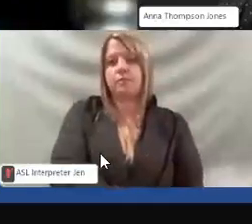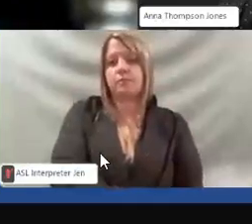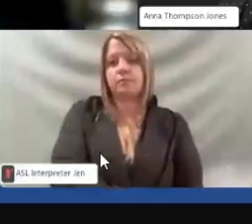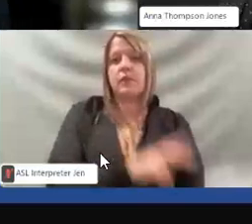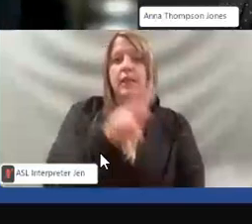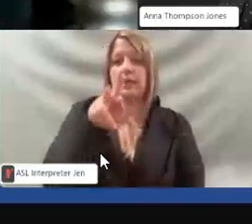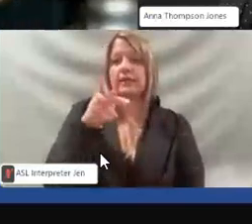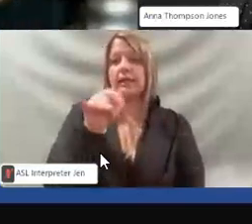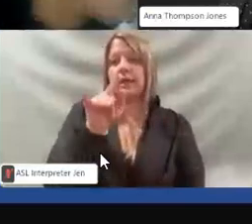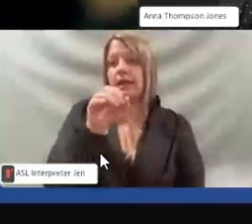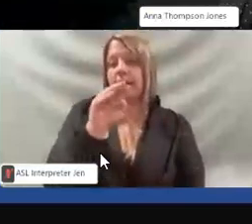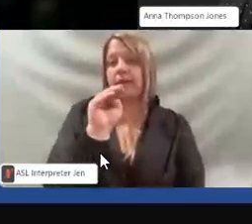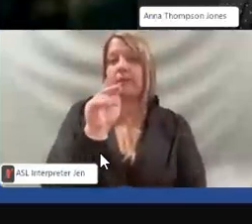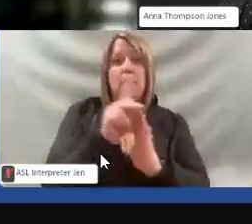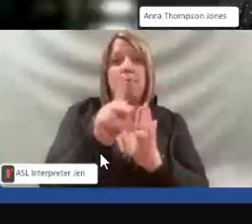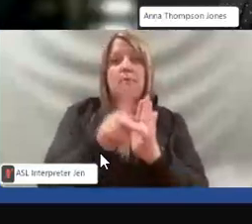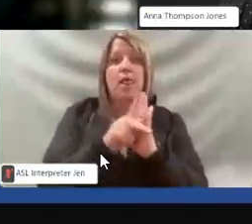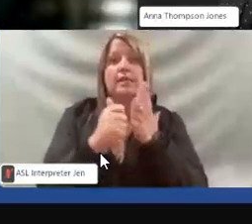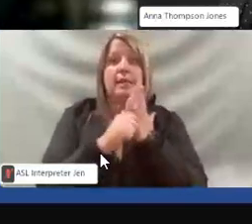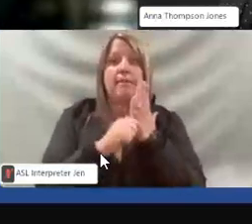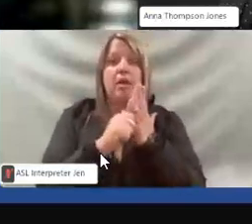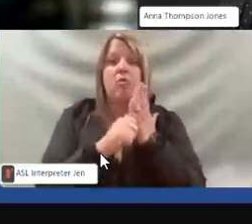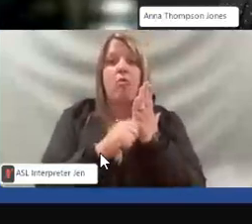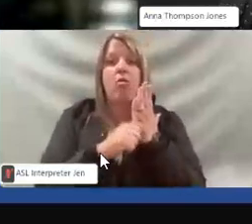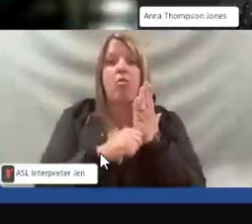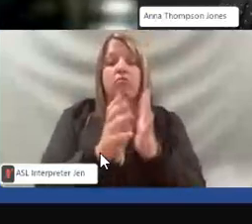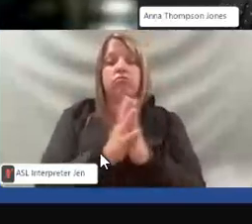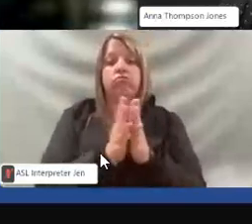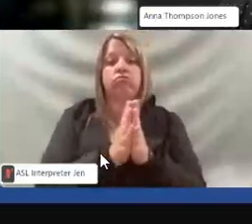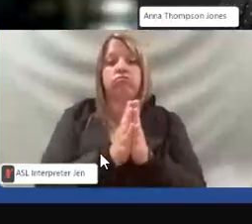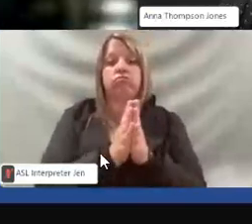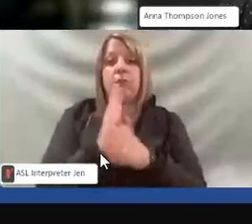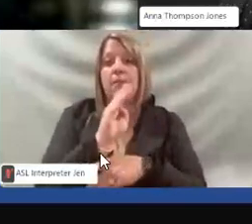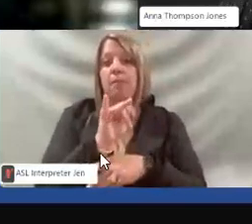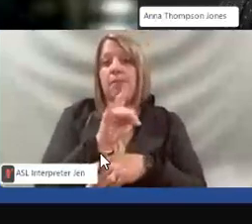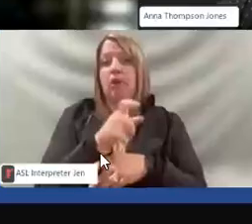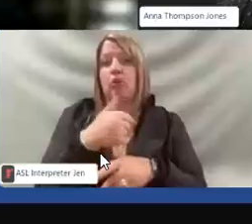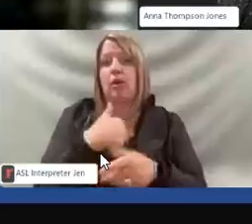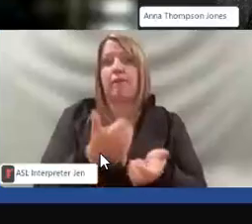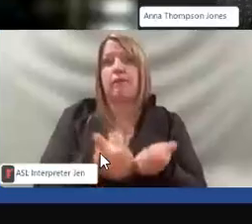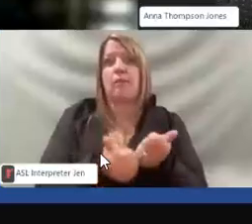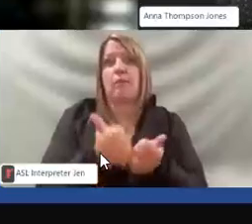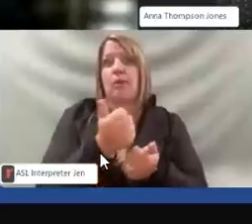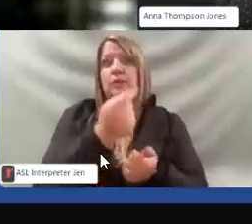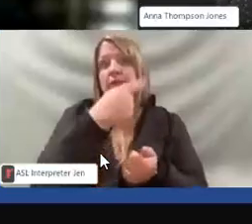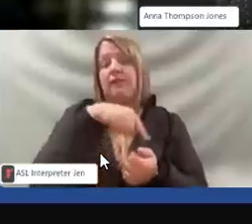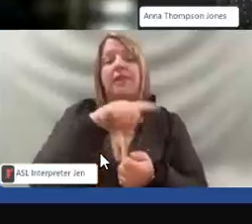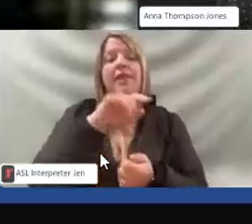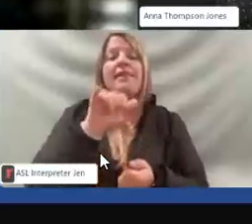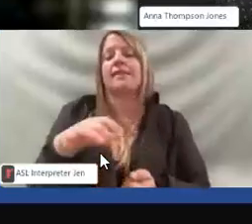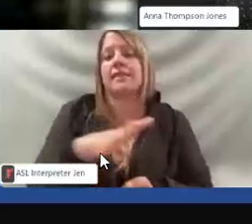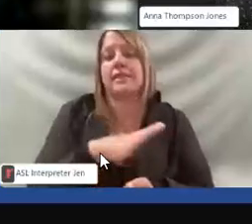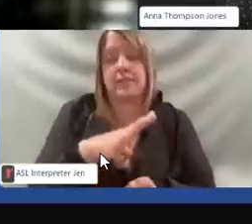Second item, policy manual. Mike, you've got most of these, so. Yeah, that's fine.